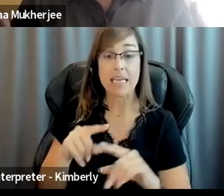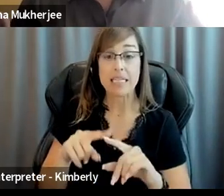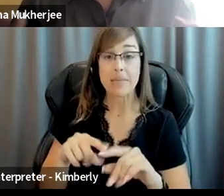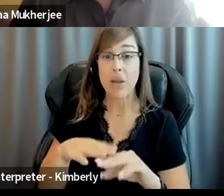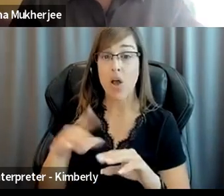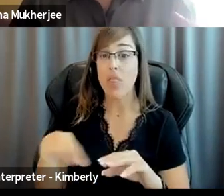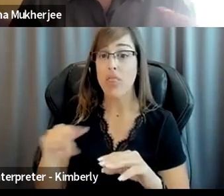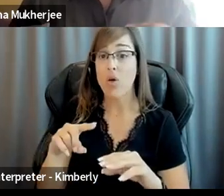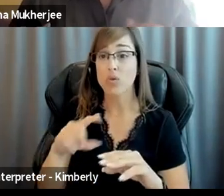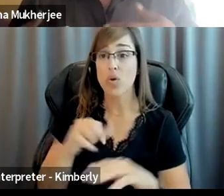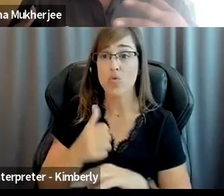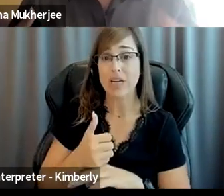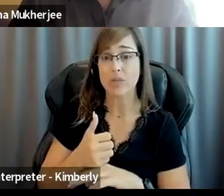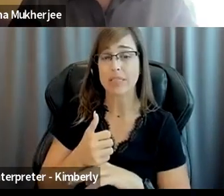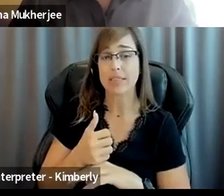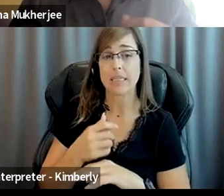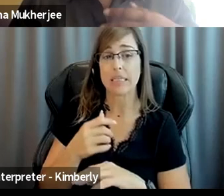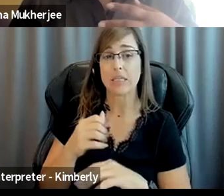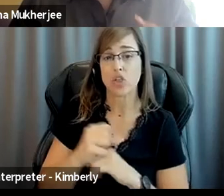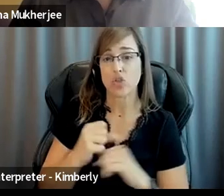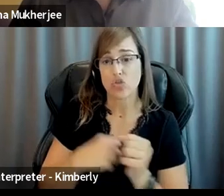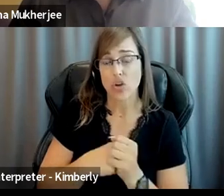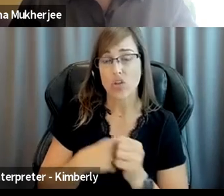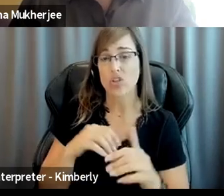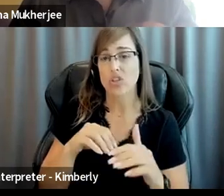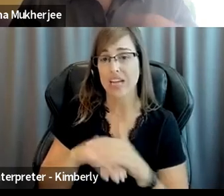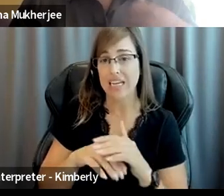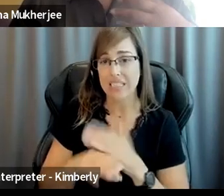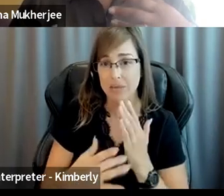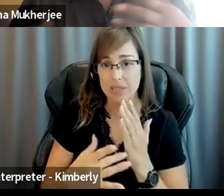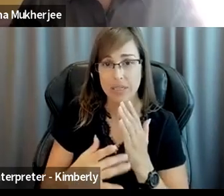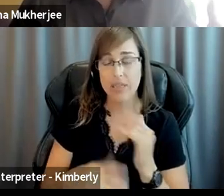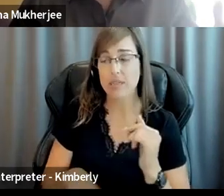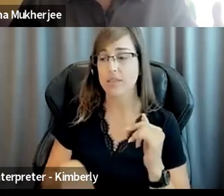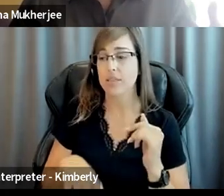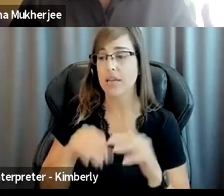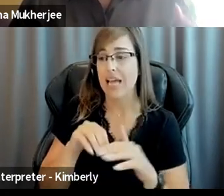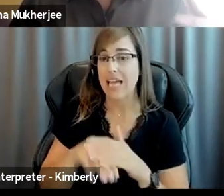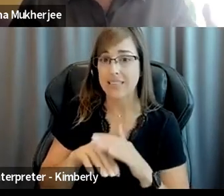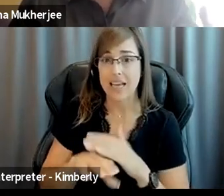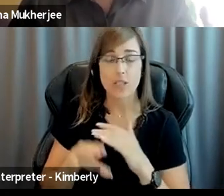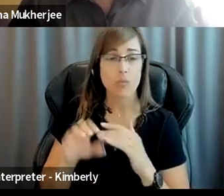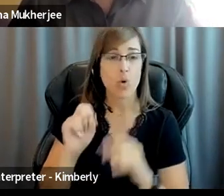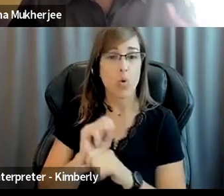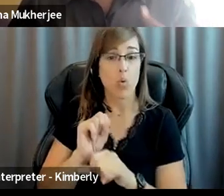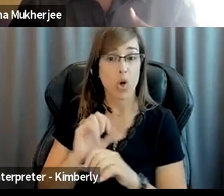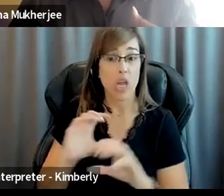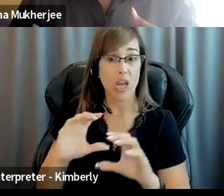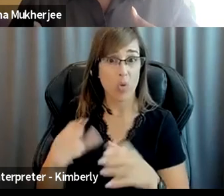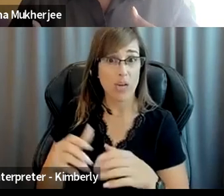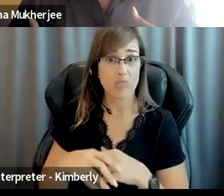those arrangements, right, like be it structures, be it accessible technologies, be it accessible working